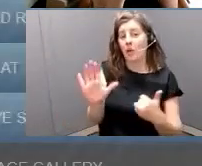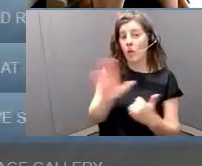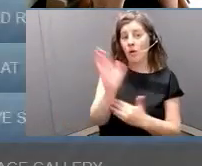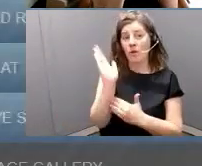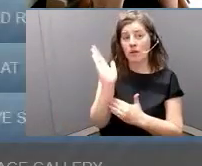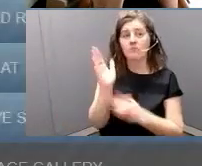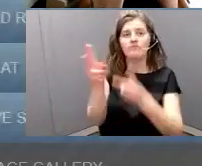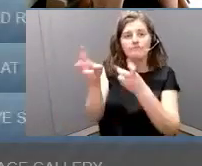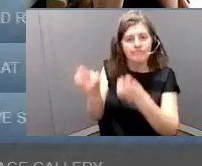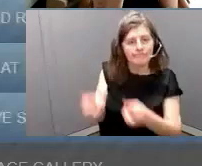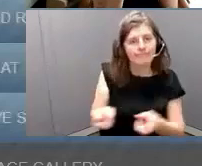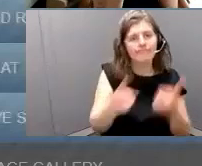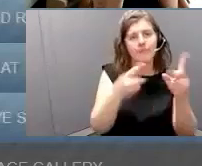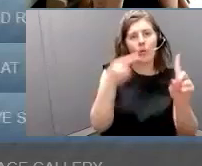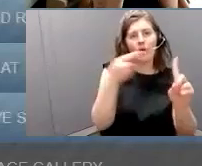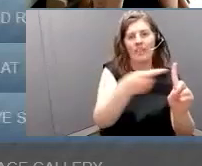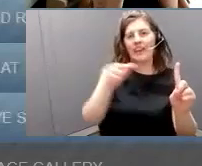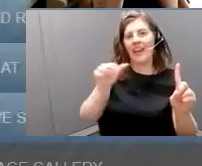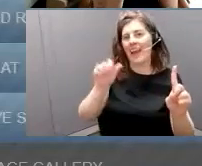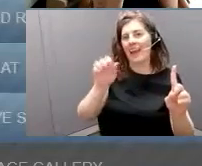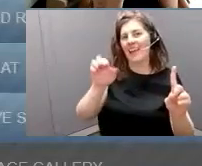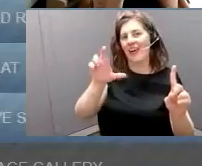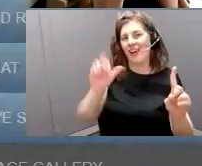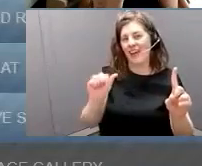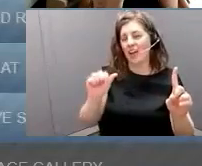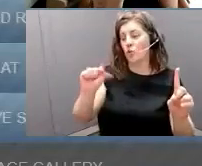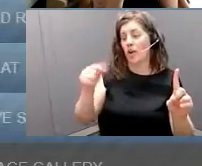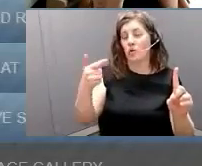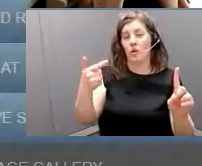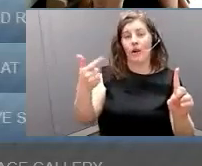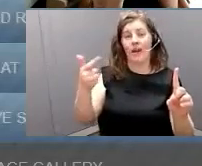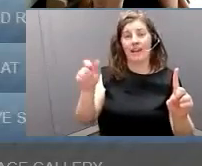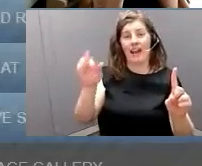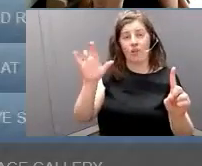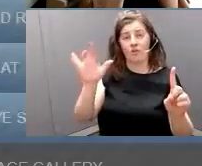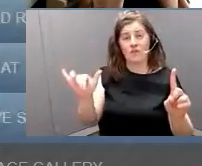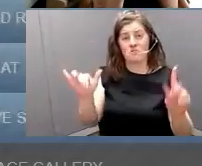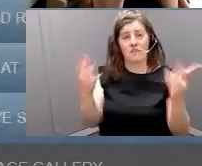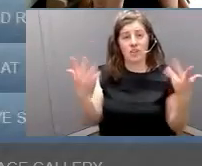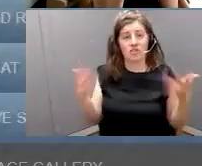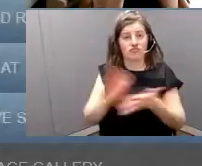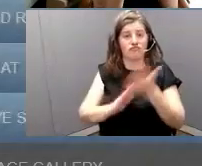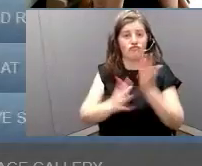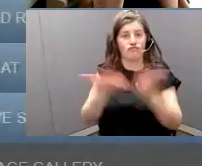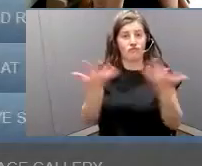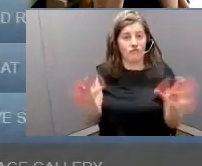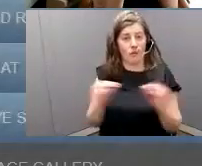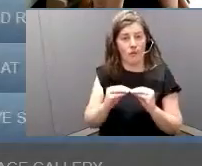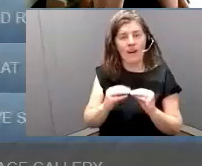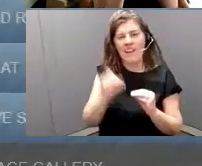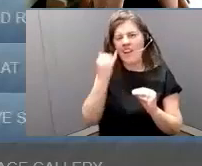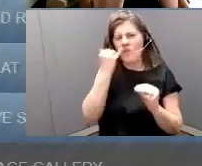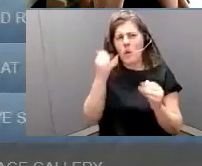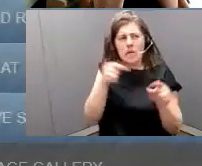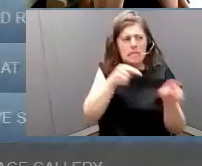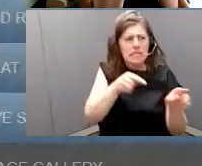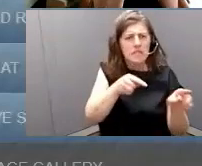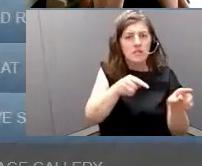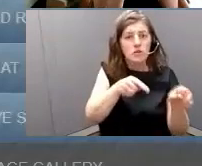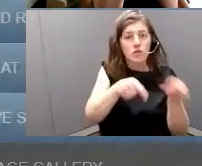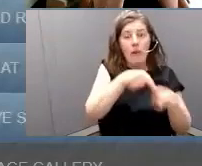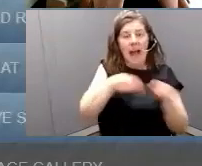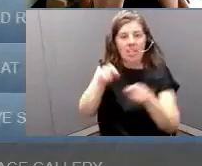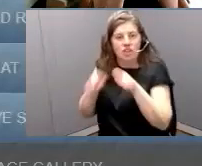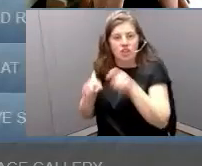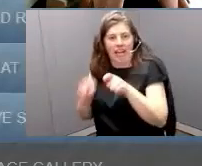in the AERA 2021 gallery. No need to do anything else. If you want to make changes to your